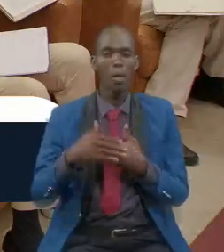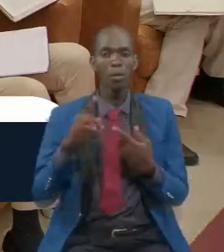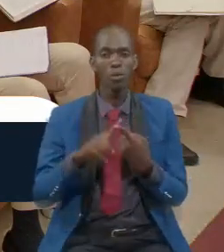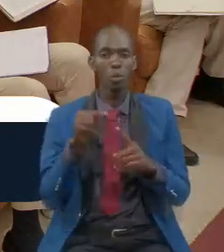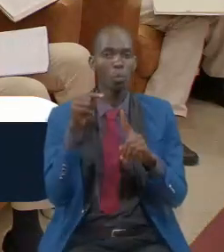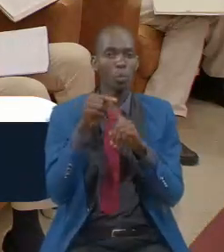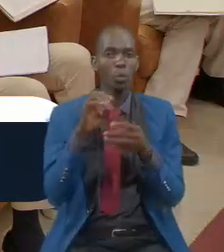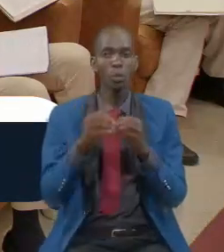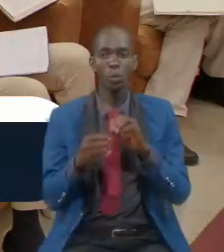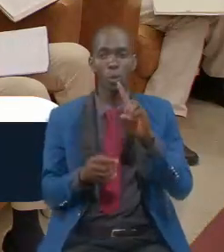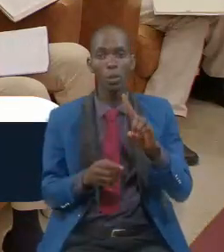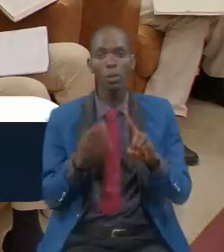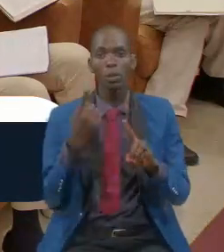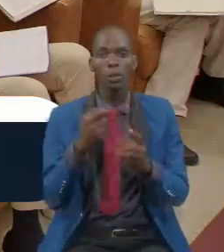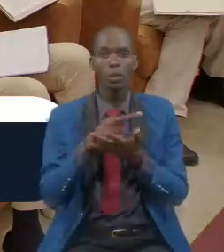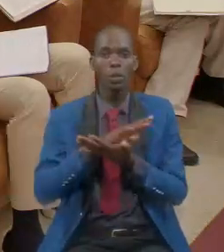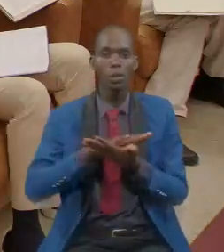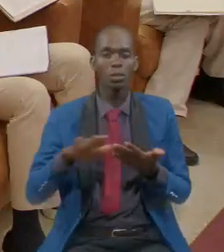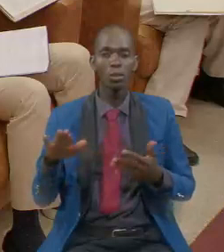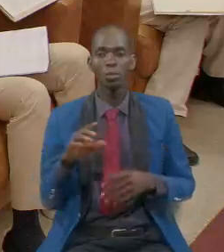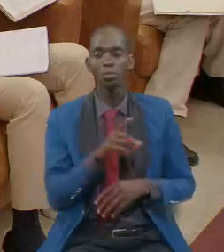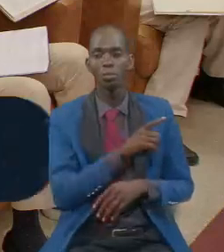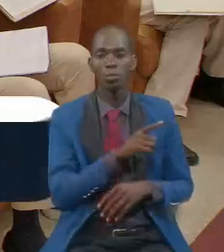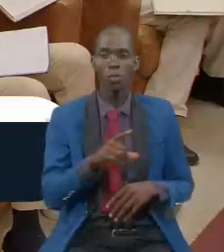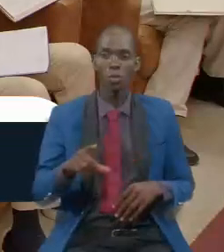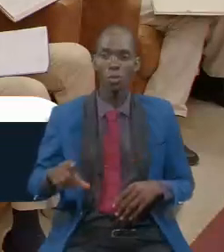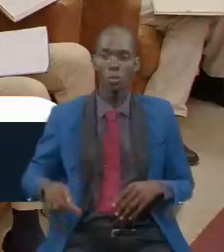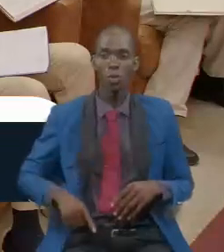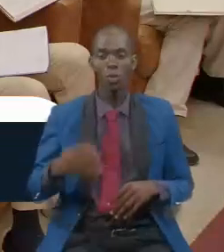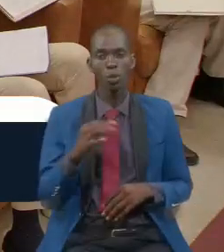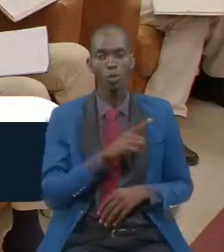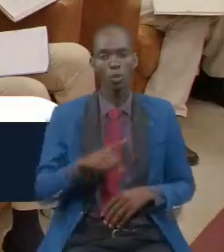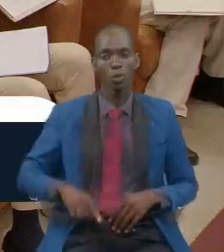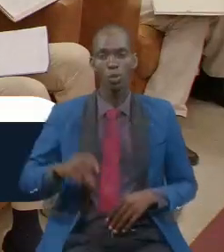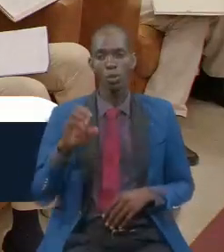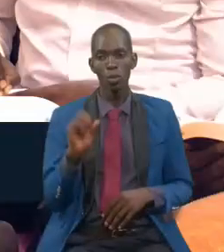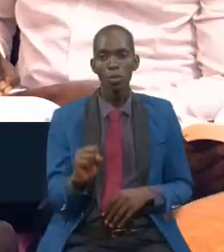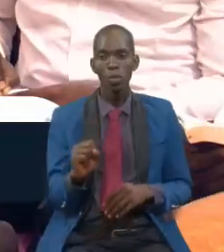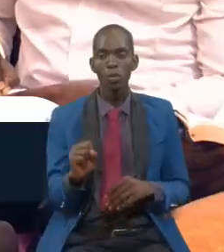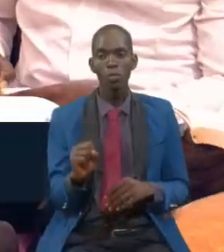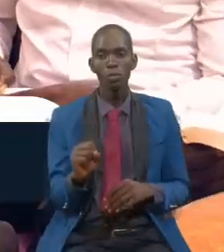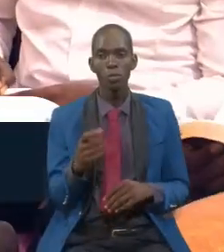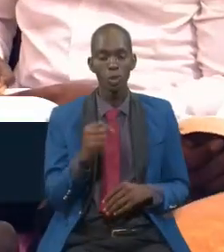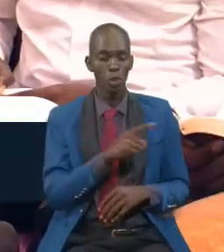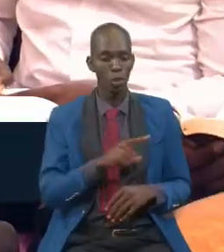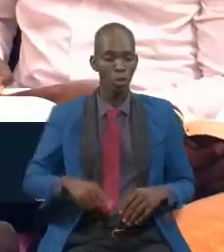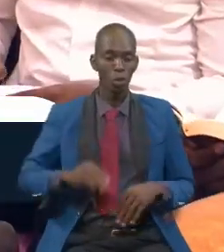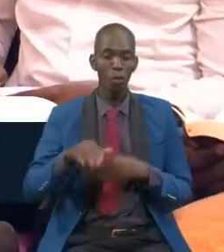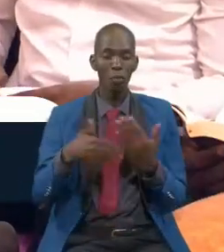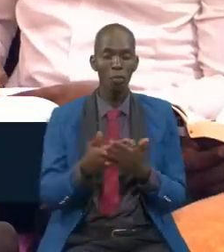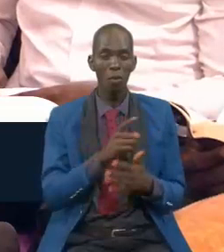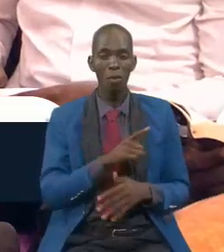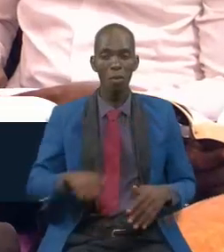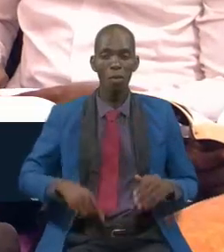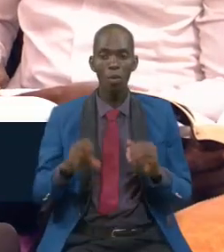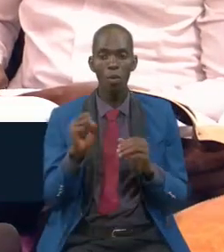number one is righteous Lord of lords the Lord of lords with